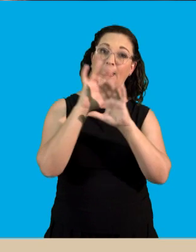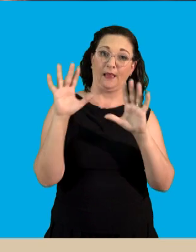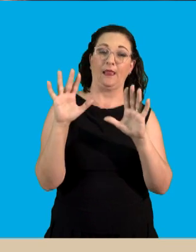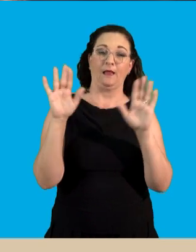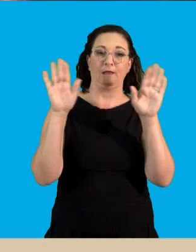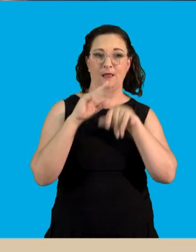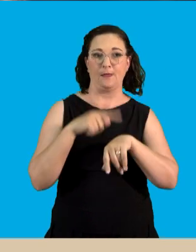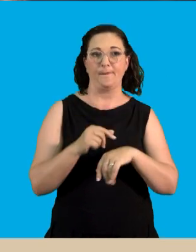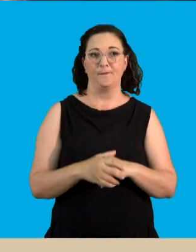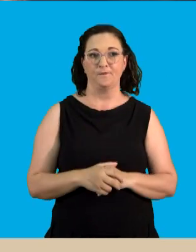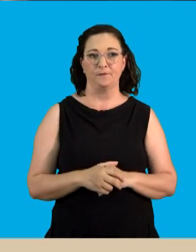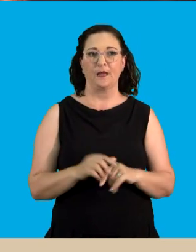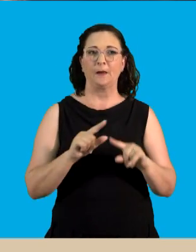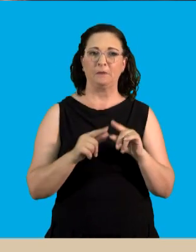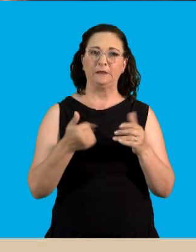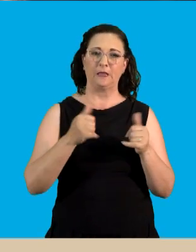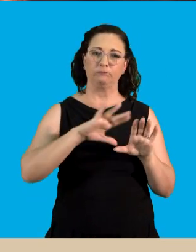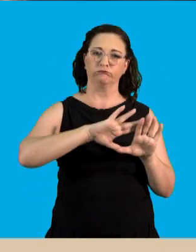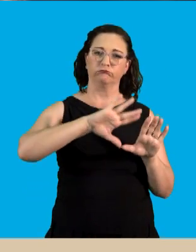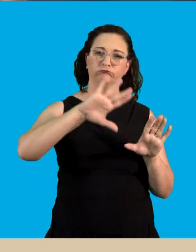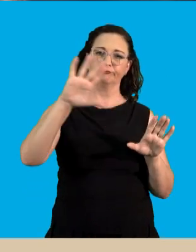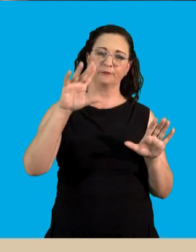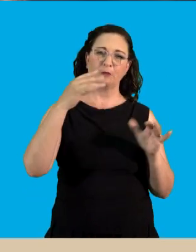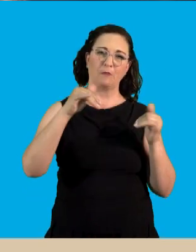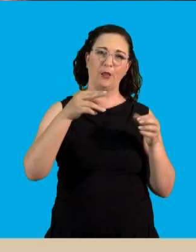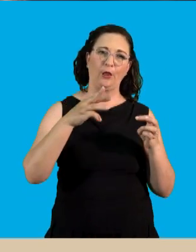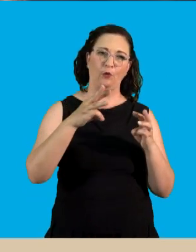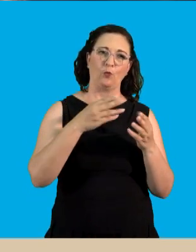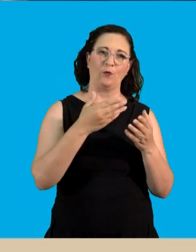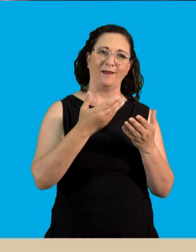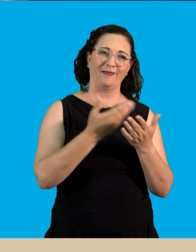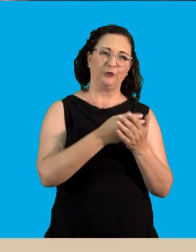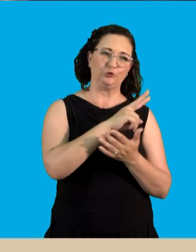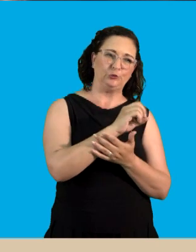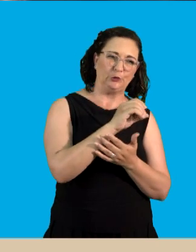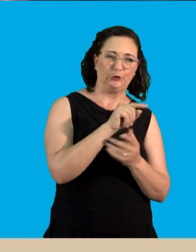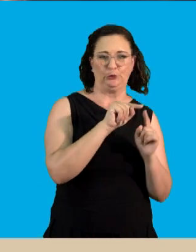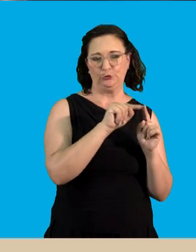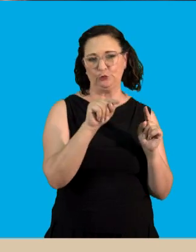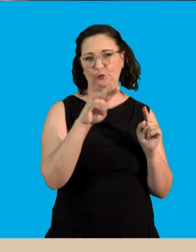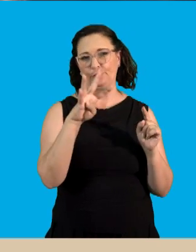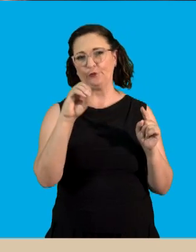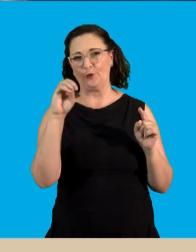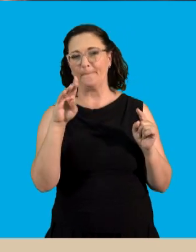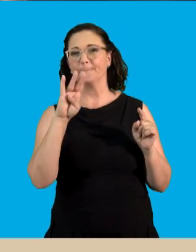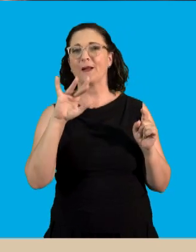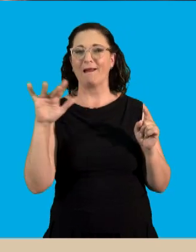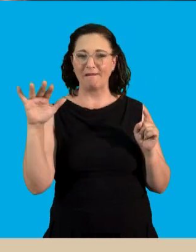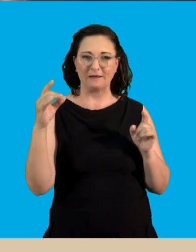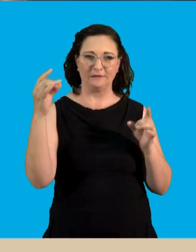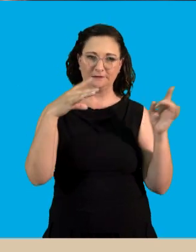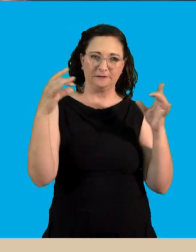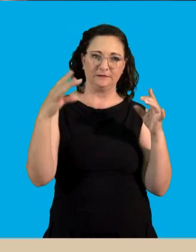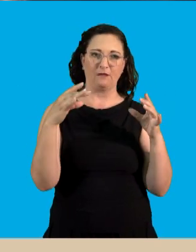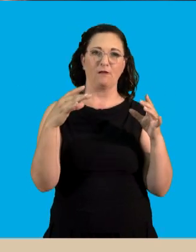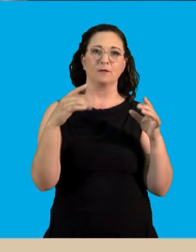We also know that the Milky Way consists of 200 to 400 billion stars,